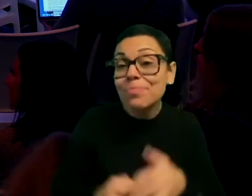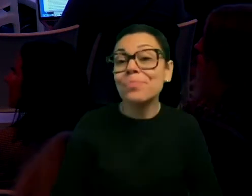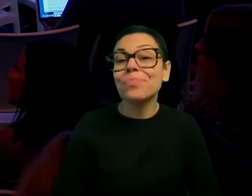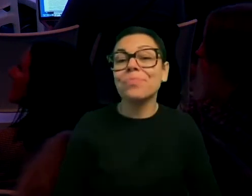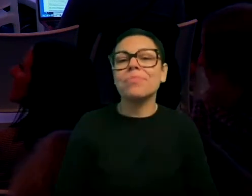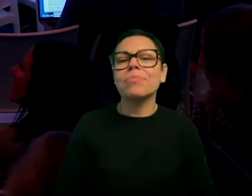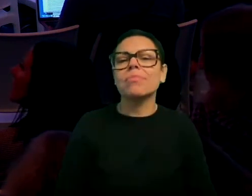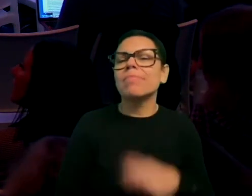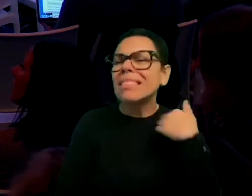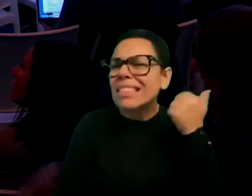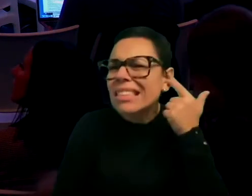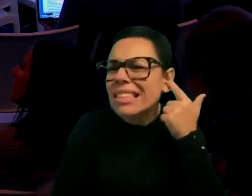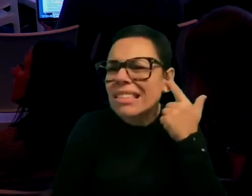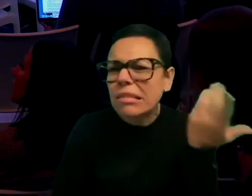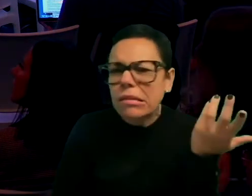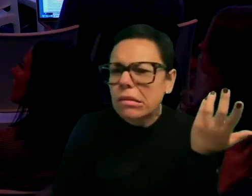Oh.